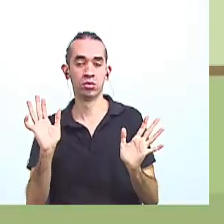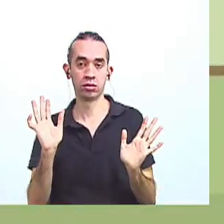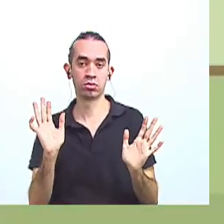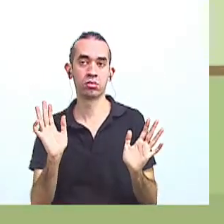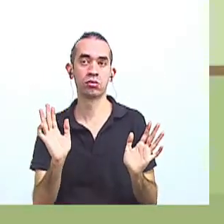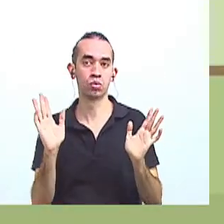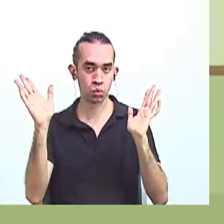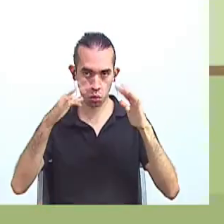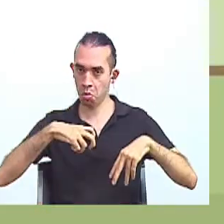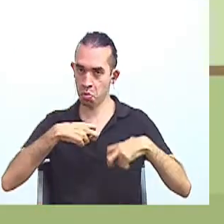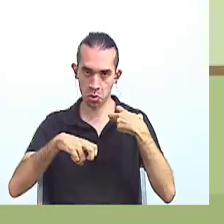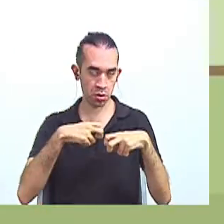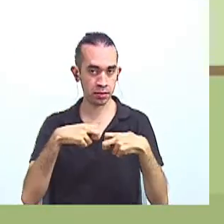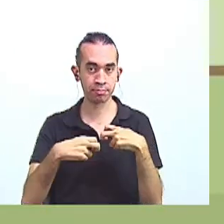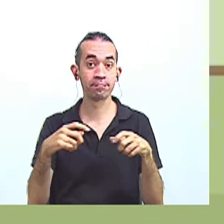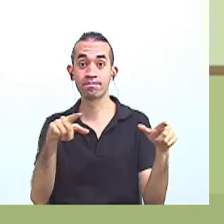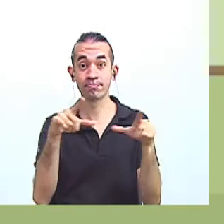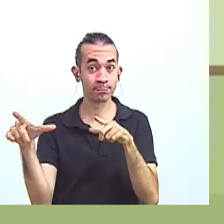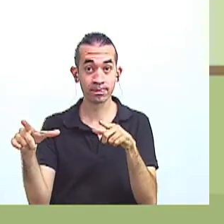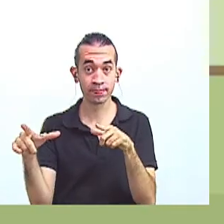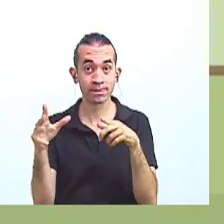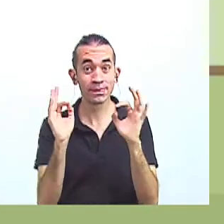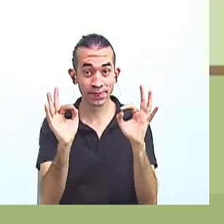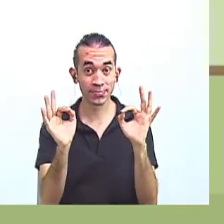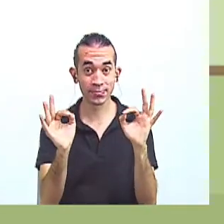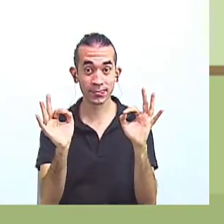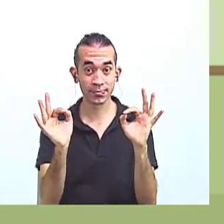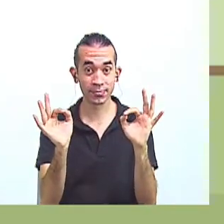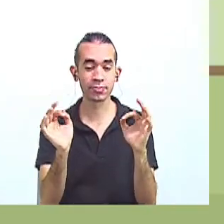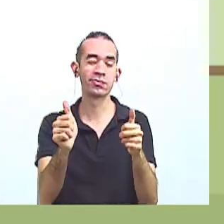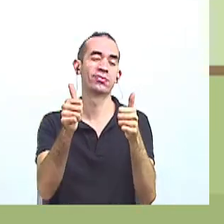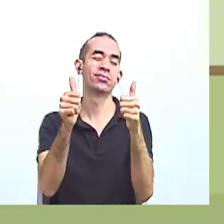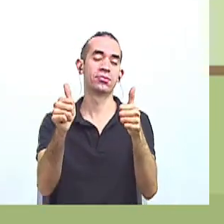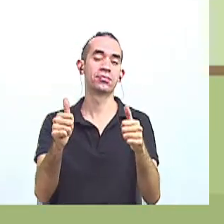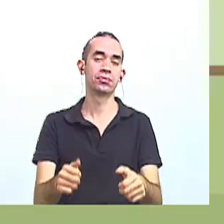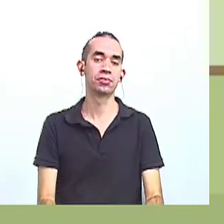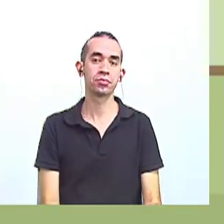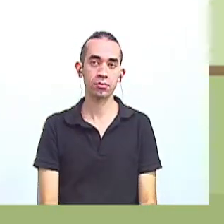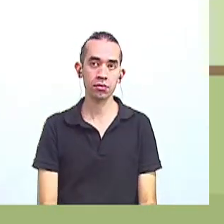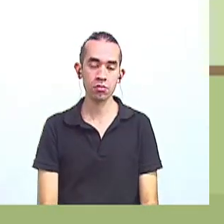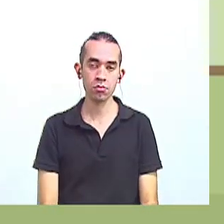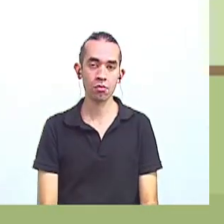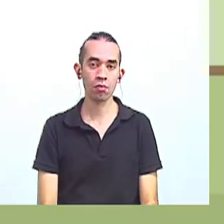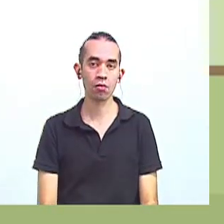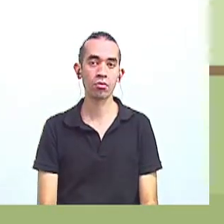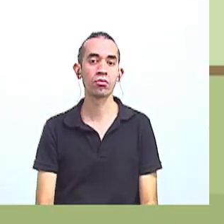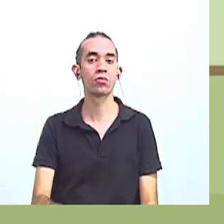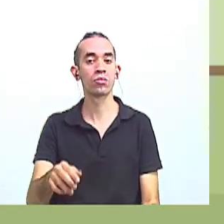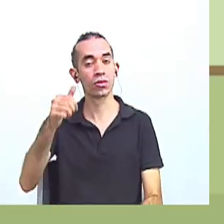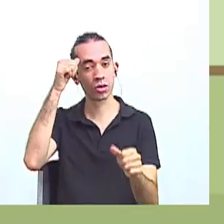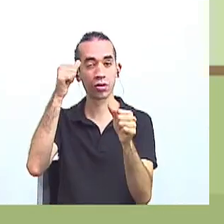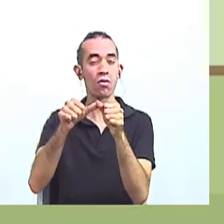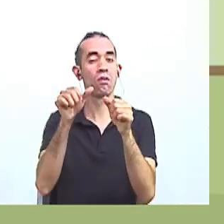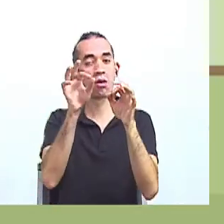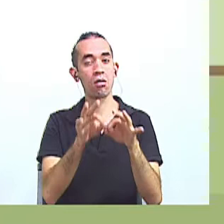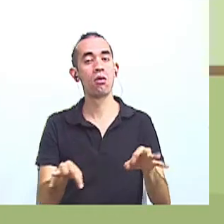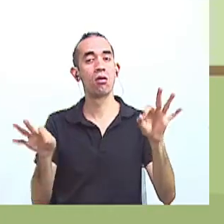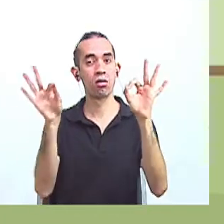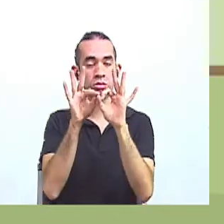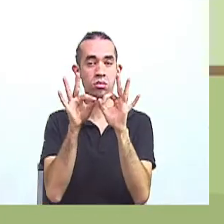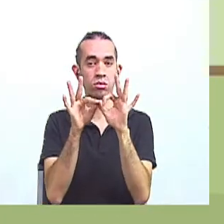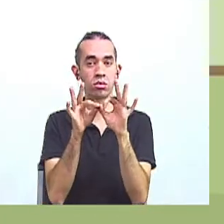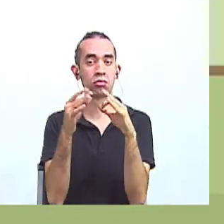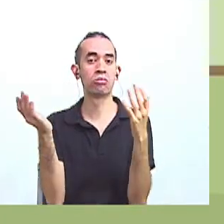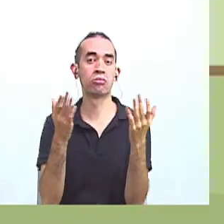problem about that. You ready? Yes? Okay. So remember that it's very important